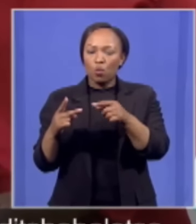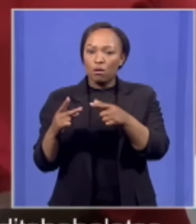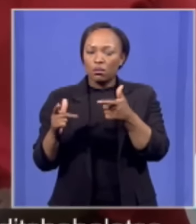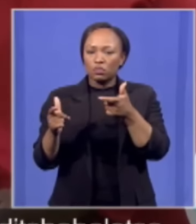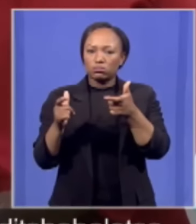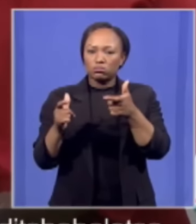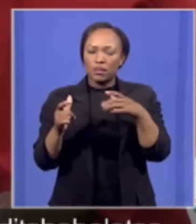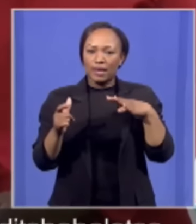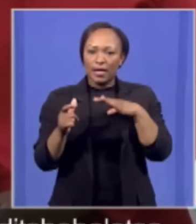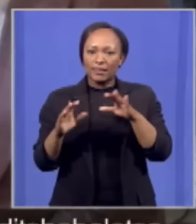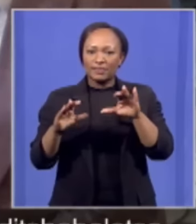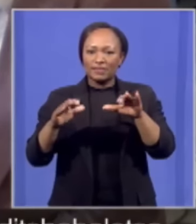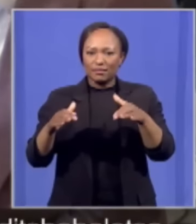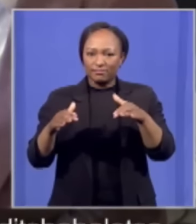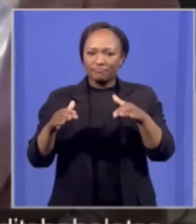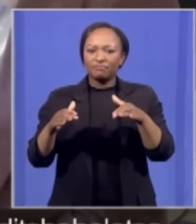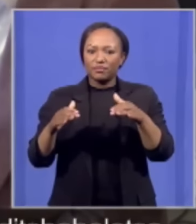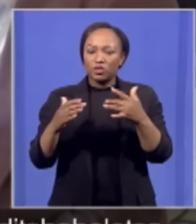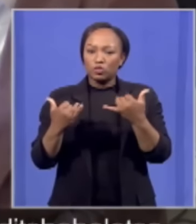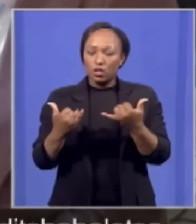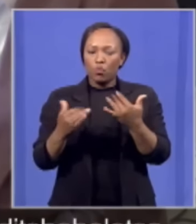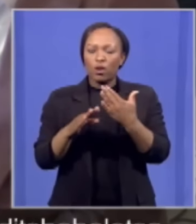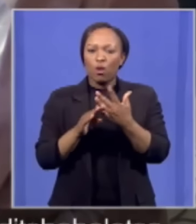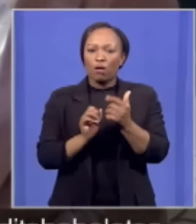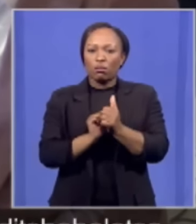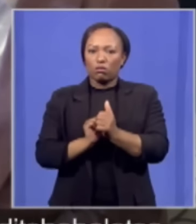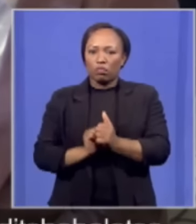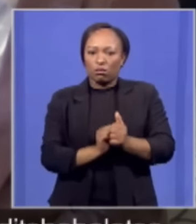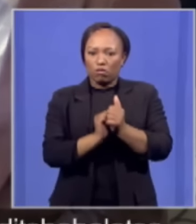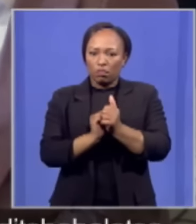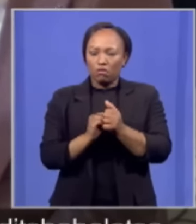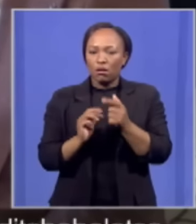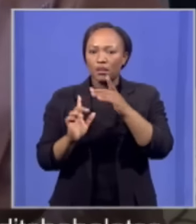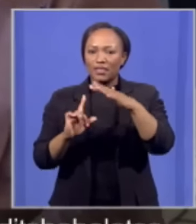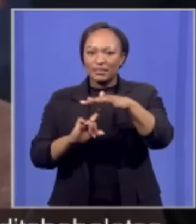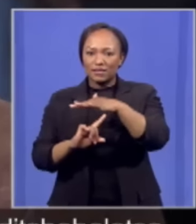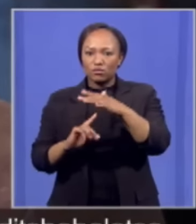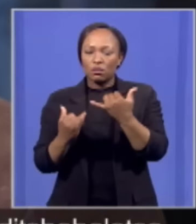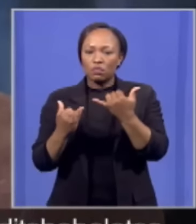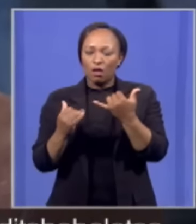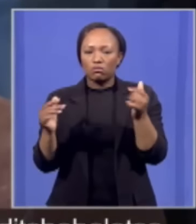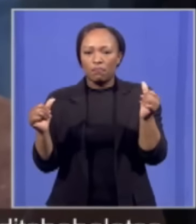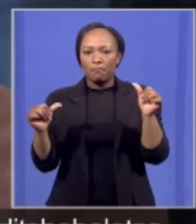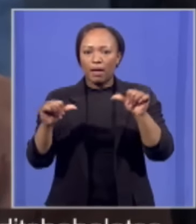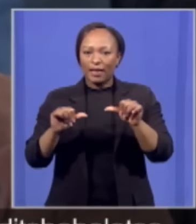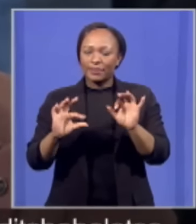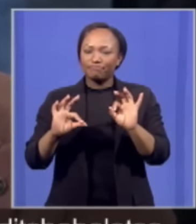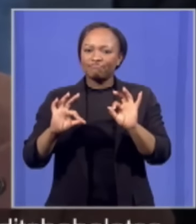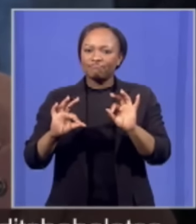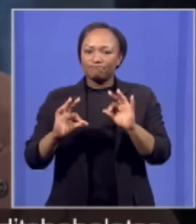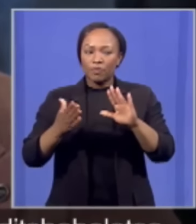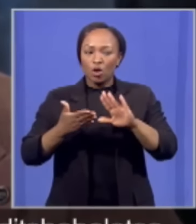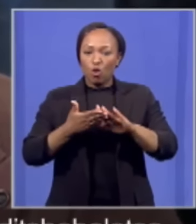la Lefapha la Bosetšhaba la Dipuso Tshwaraganelo. Sešweng jaana seemo se boetse sekeng mo masepaleng, fela baagi bona ba re tšhebolo ya